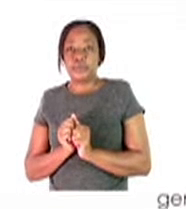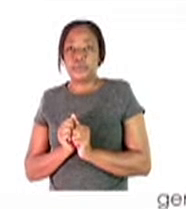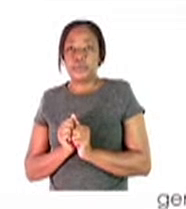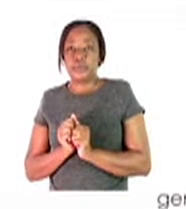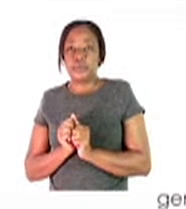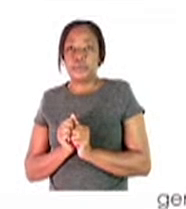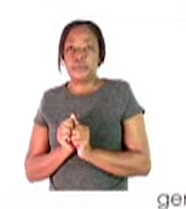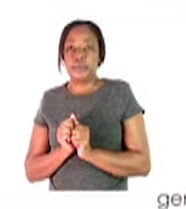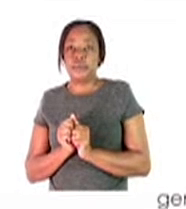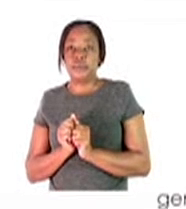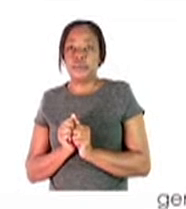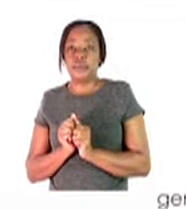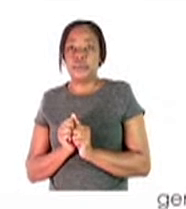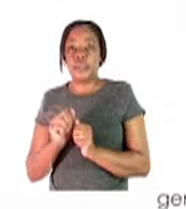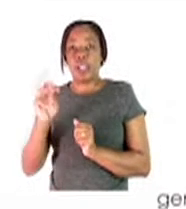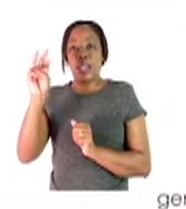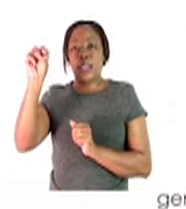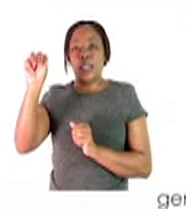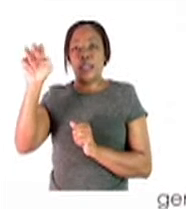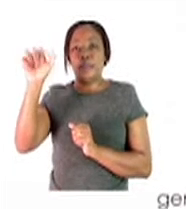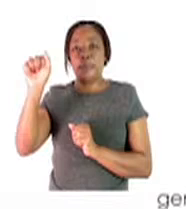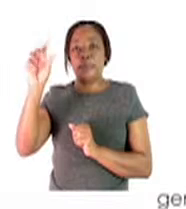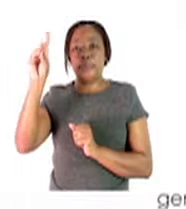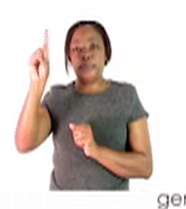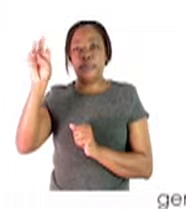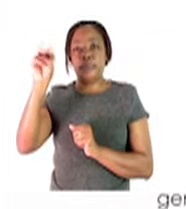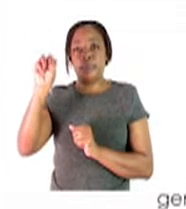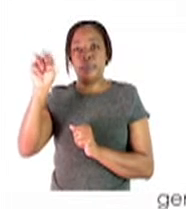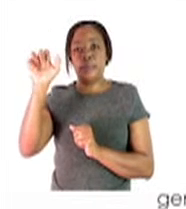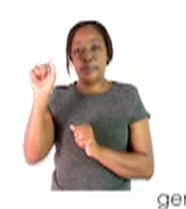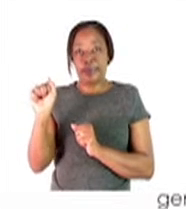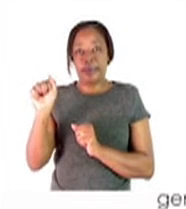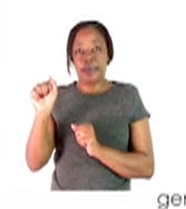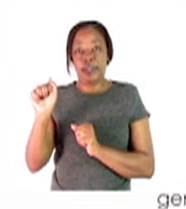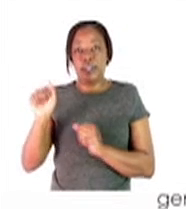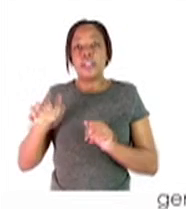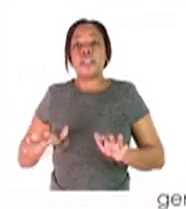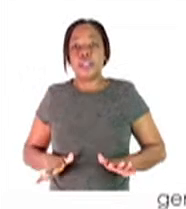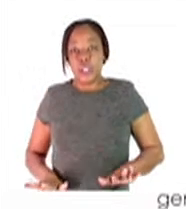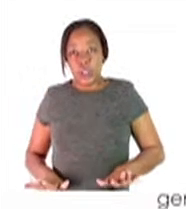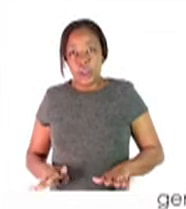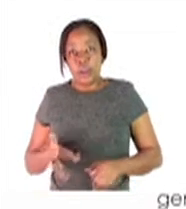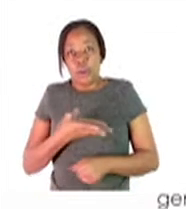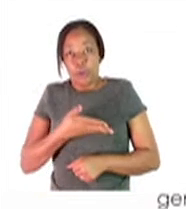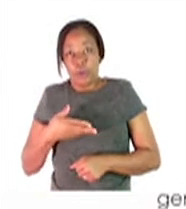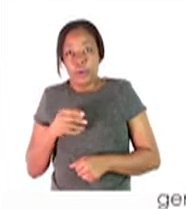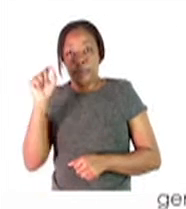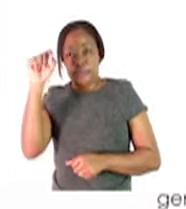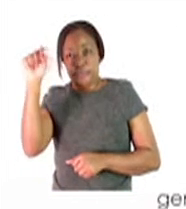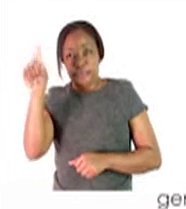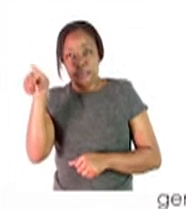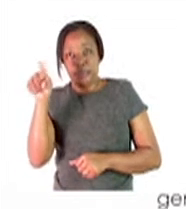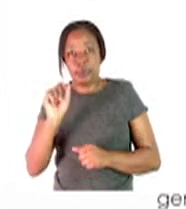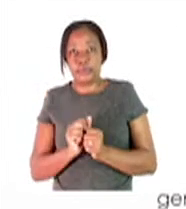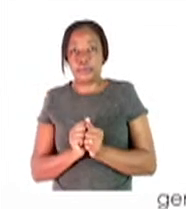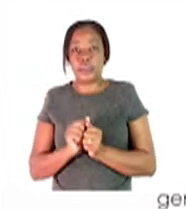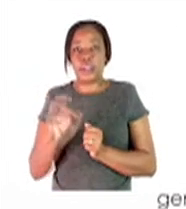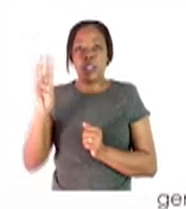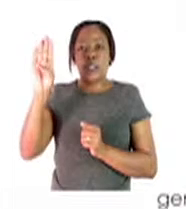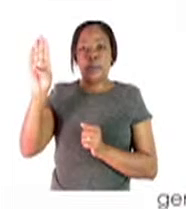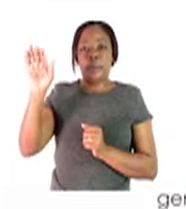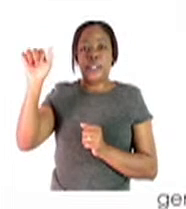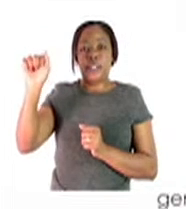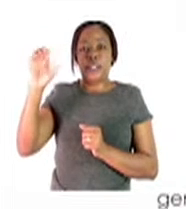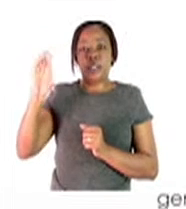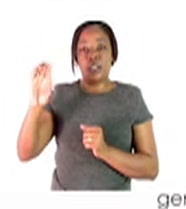it's madam. Madam. Okay. Bachelor is a boy who is